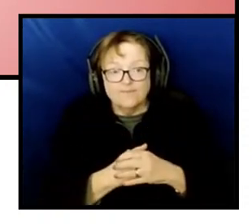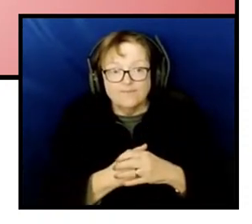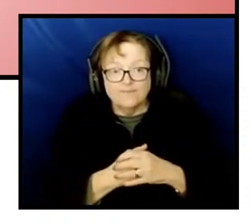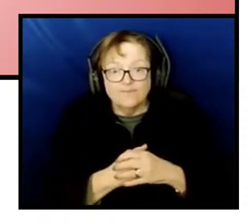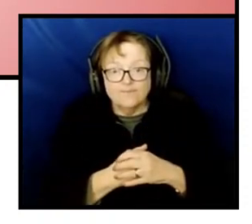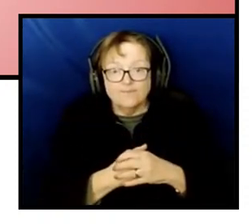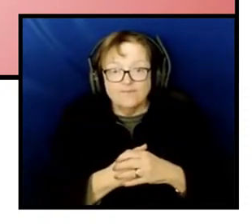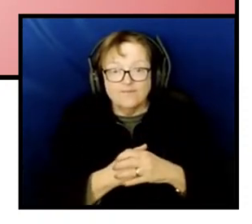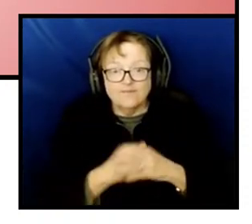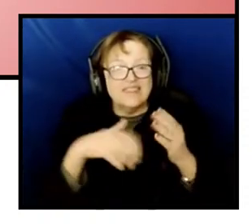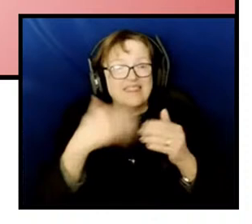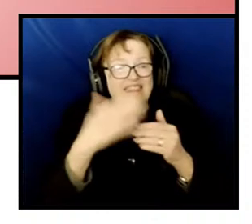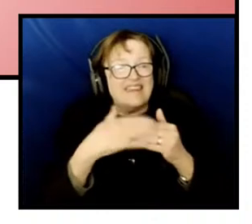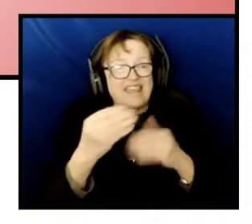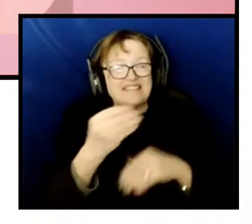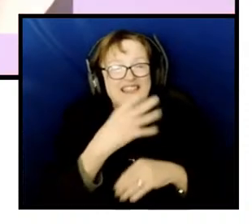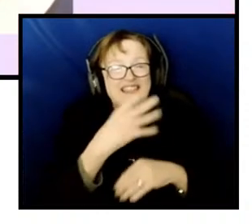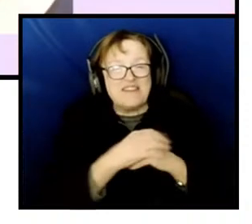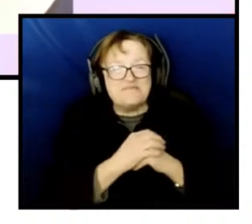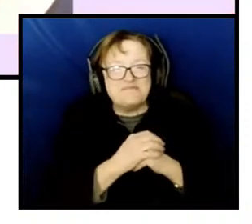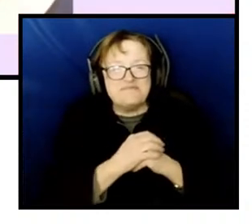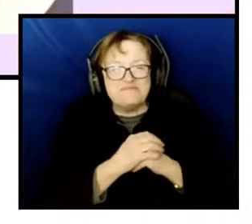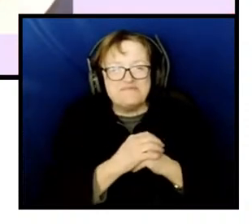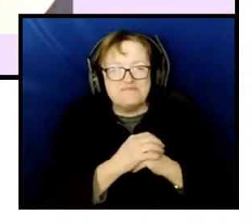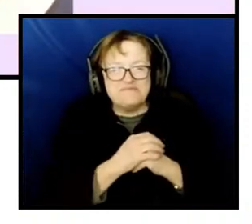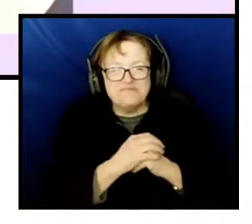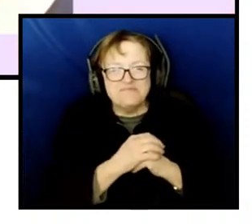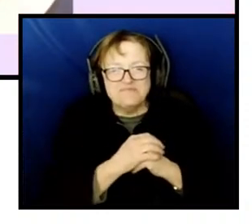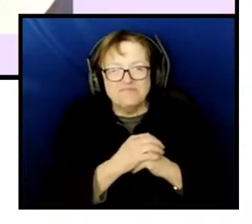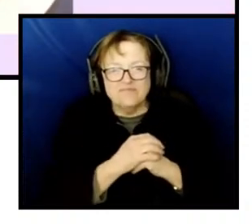Can we head to the next slide?